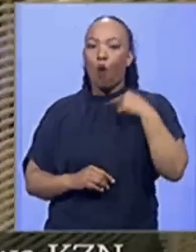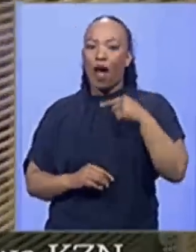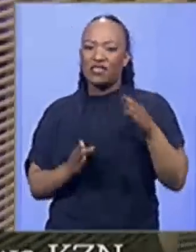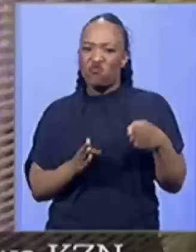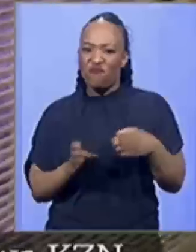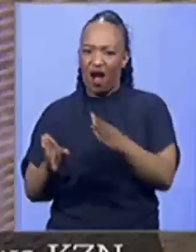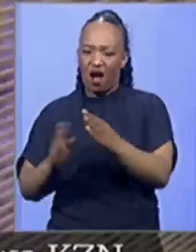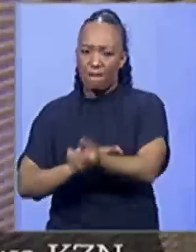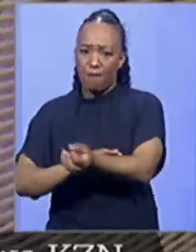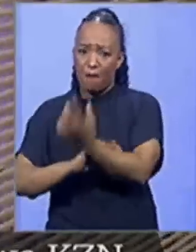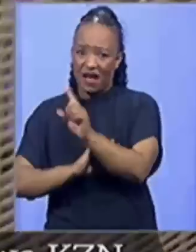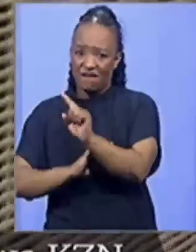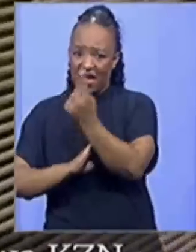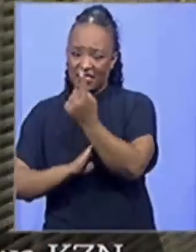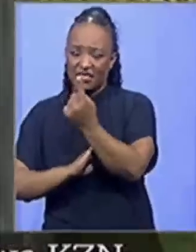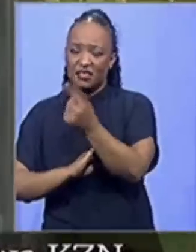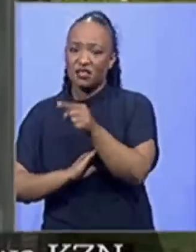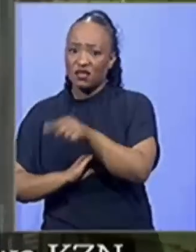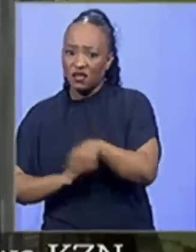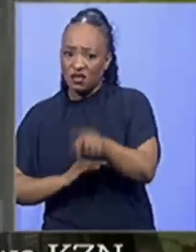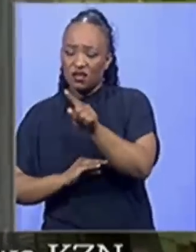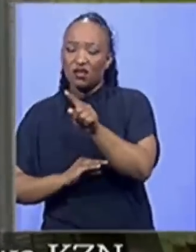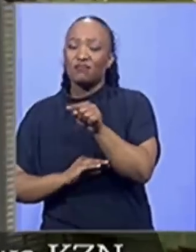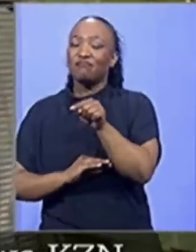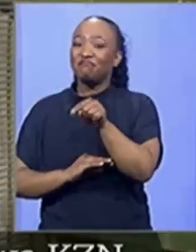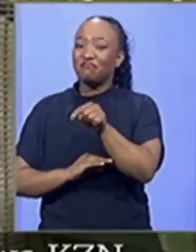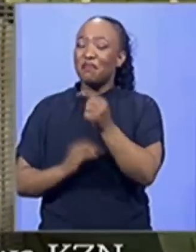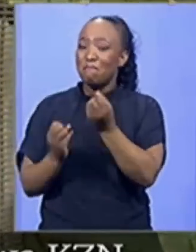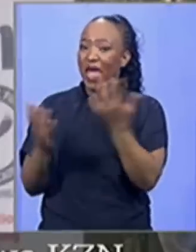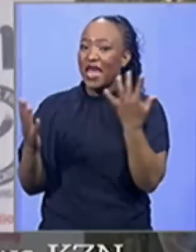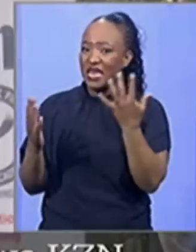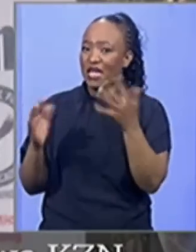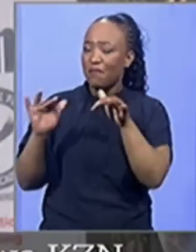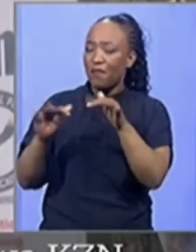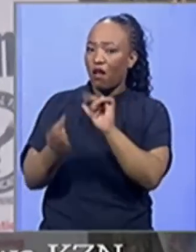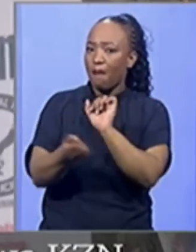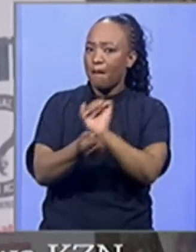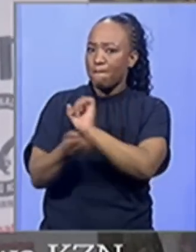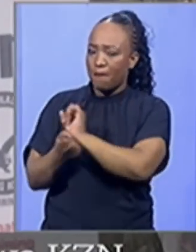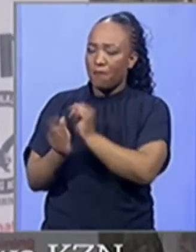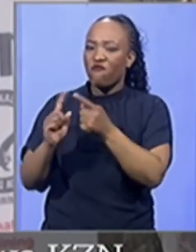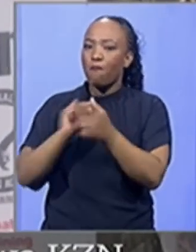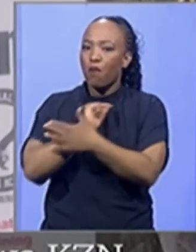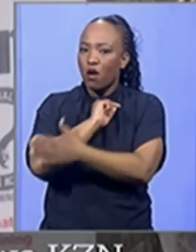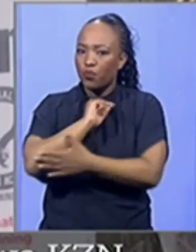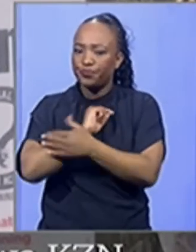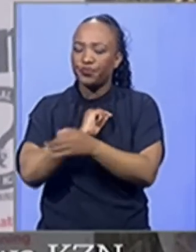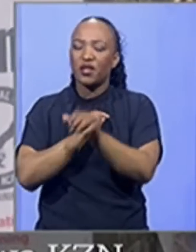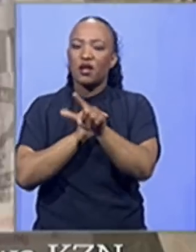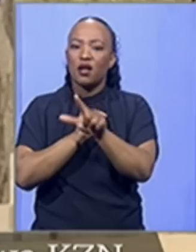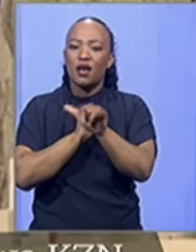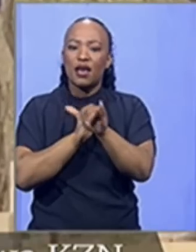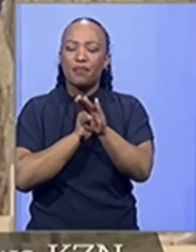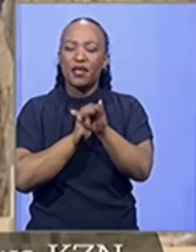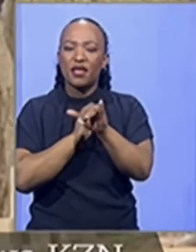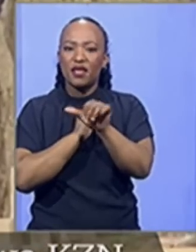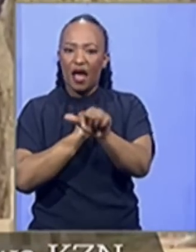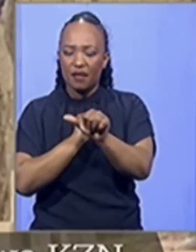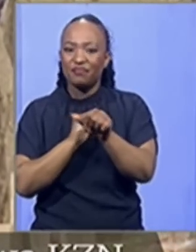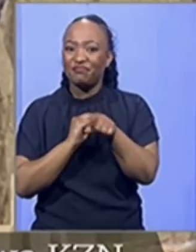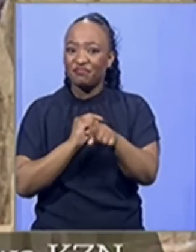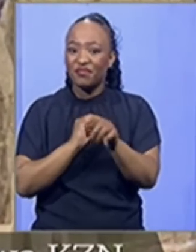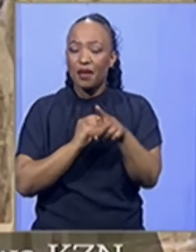Mpumalanga. Go tshwerwe baagi ba le 95 ba kwa Libya kwa kampeng eno. Lekoko la Pan Africanist Congress le